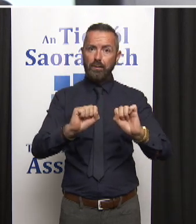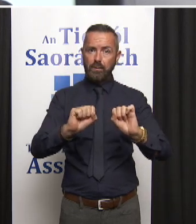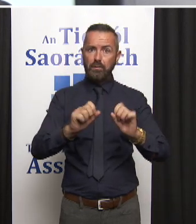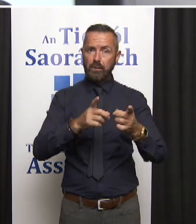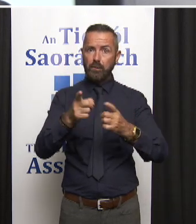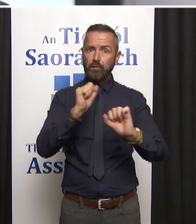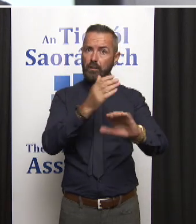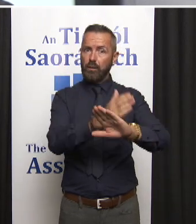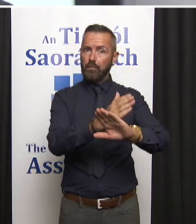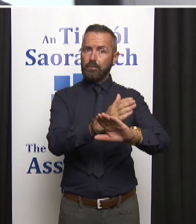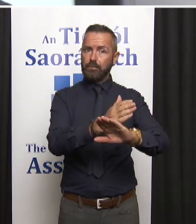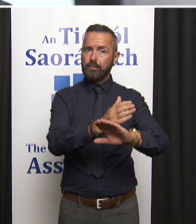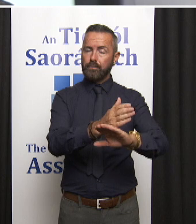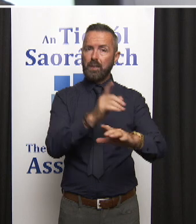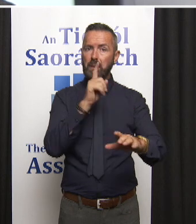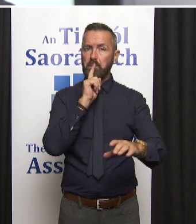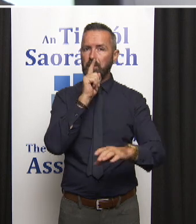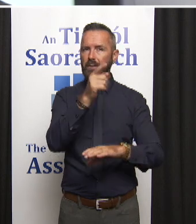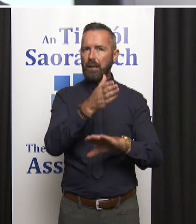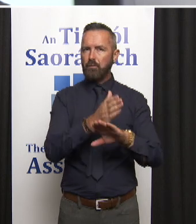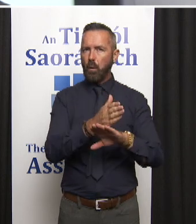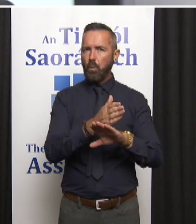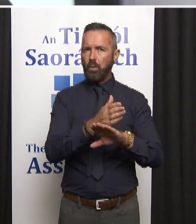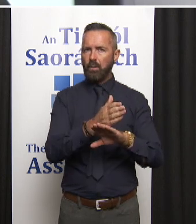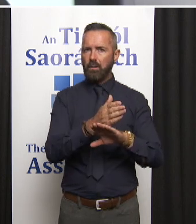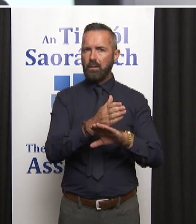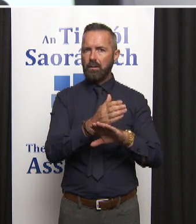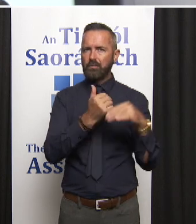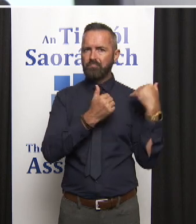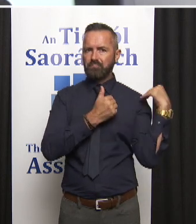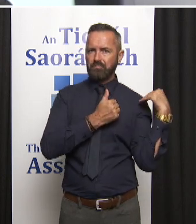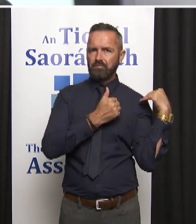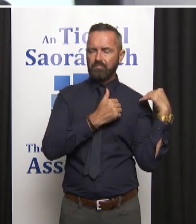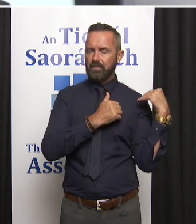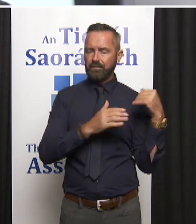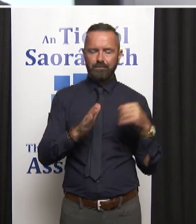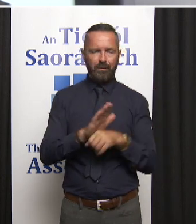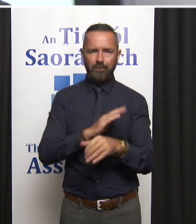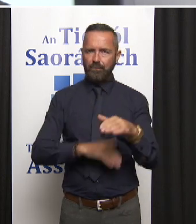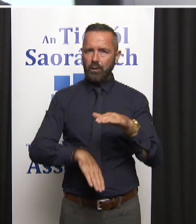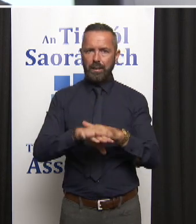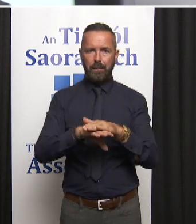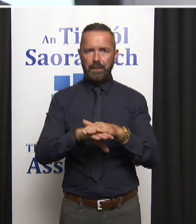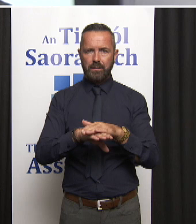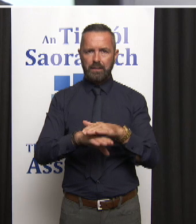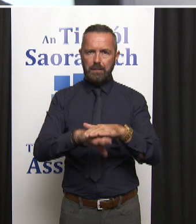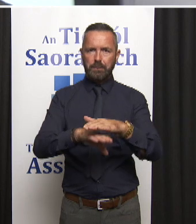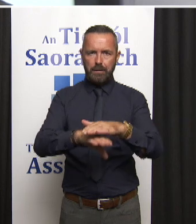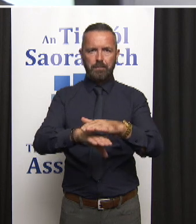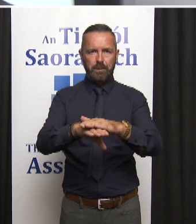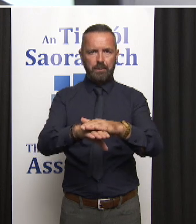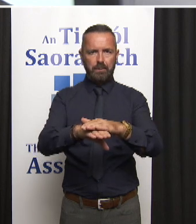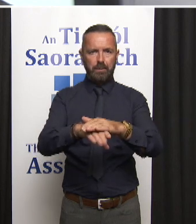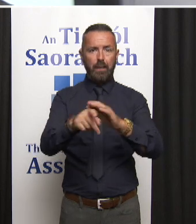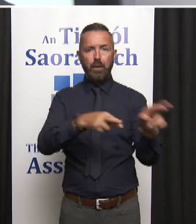The issue is, at the heart, the roles are very limited and limiting in a way that raises questions about the type